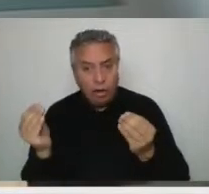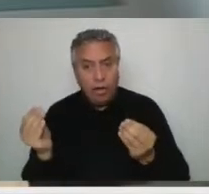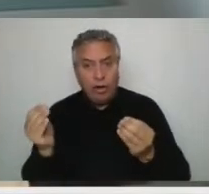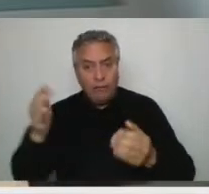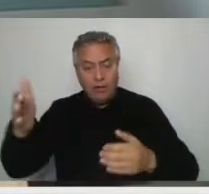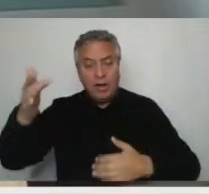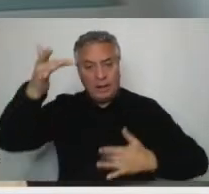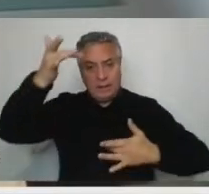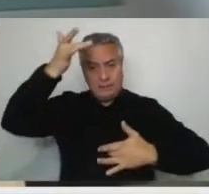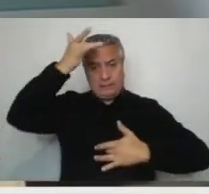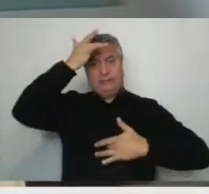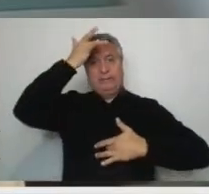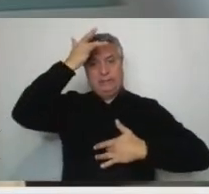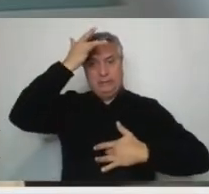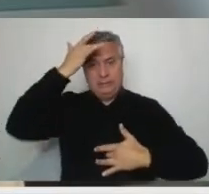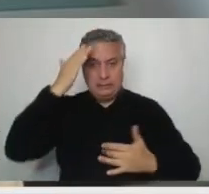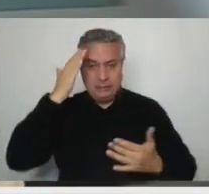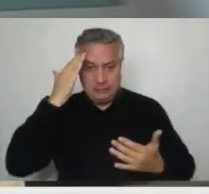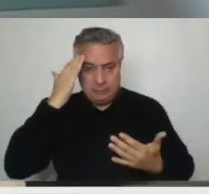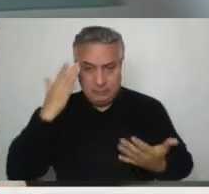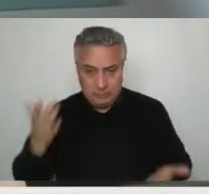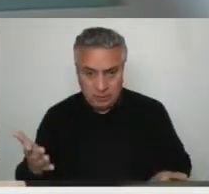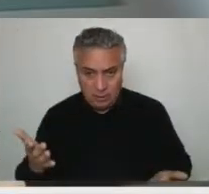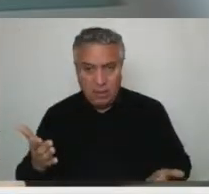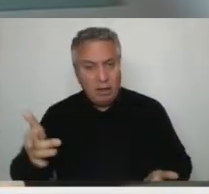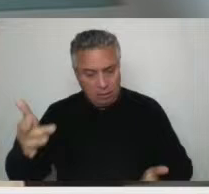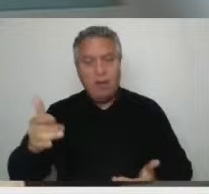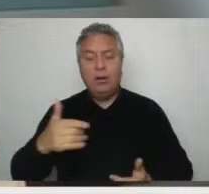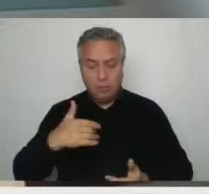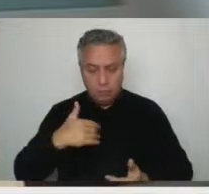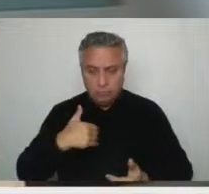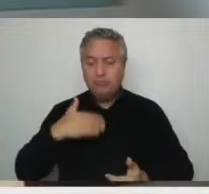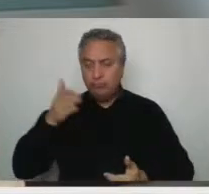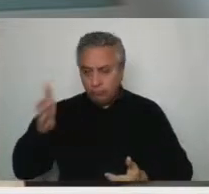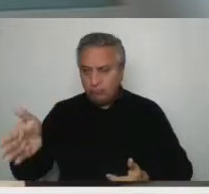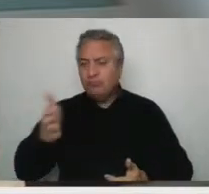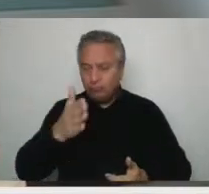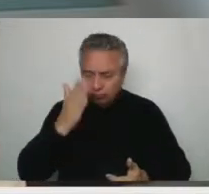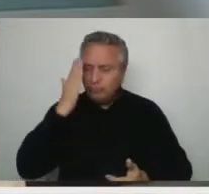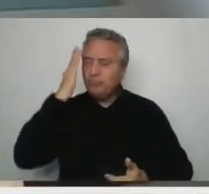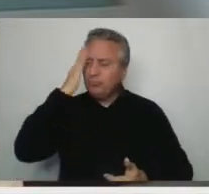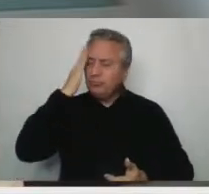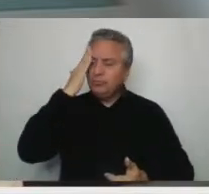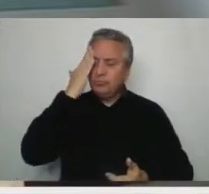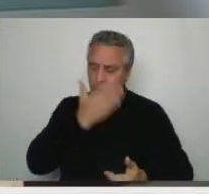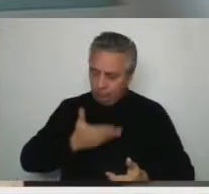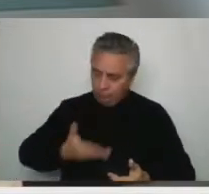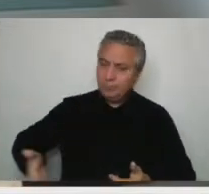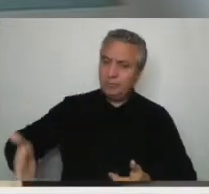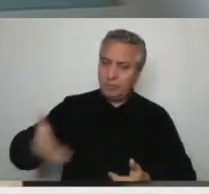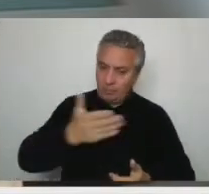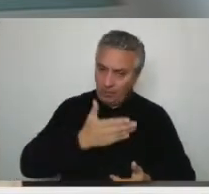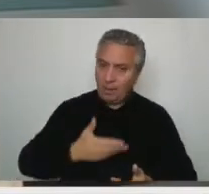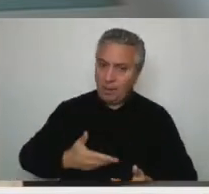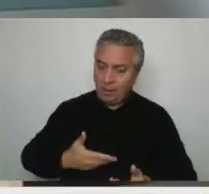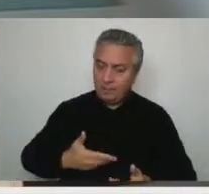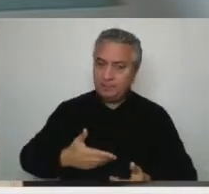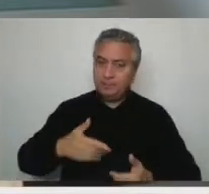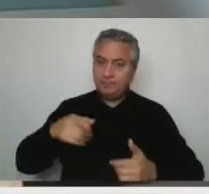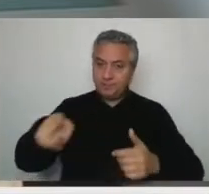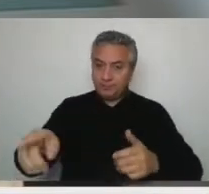know that half of the lifetime onset of mental illness happens by age